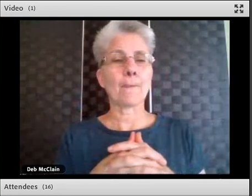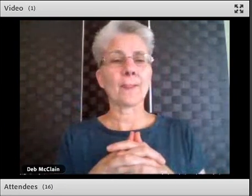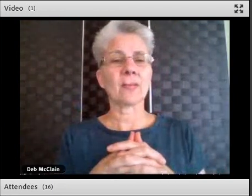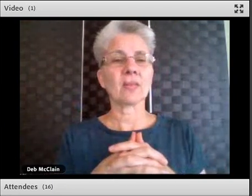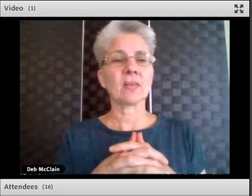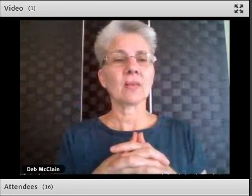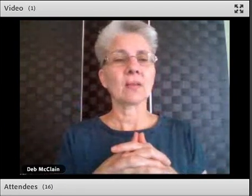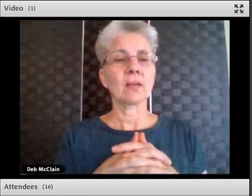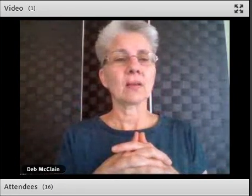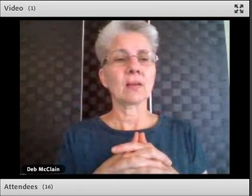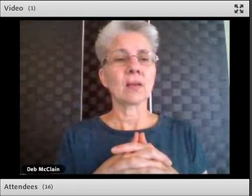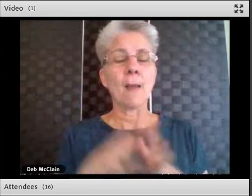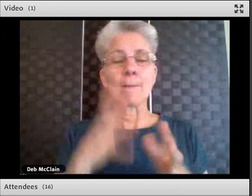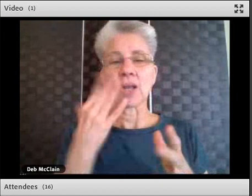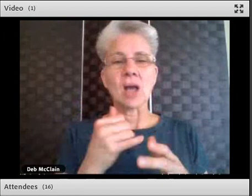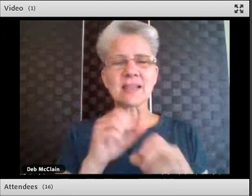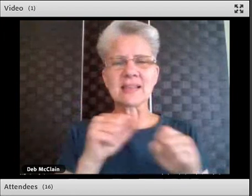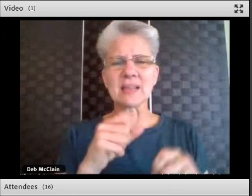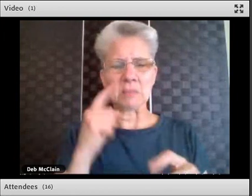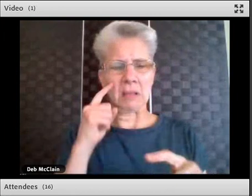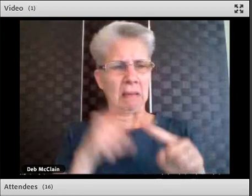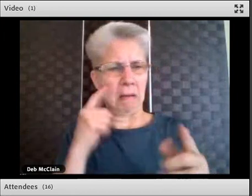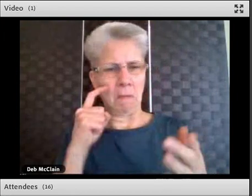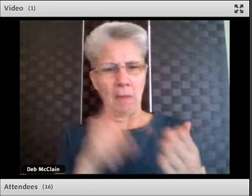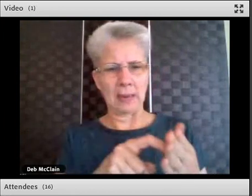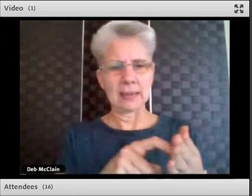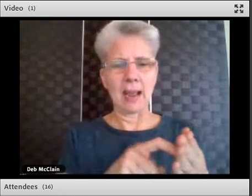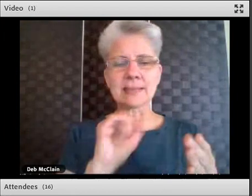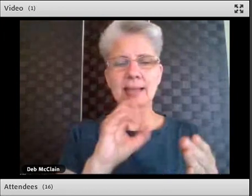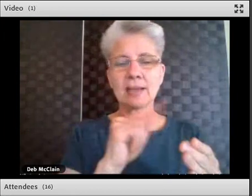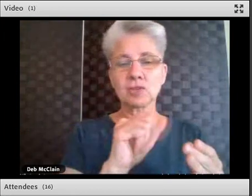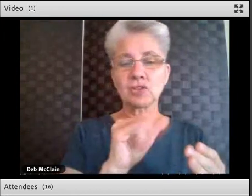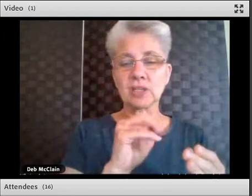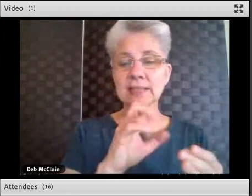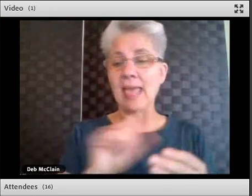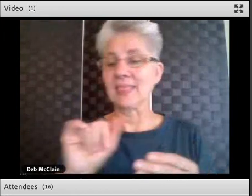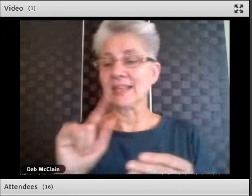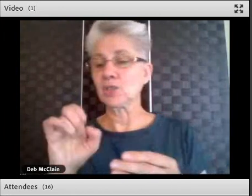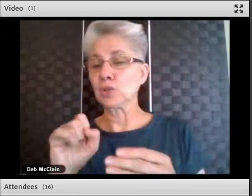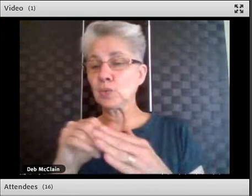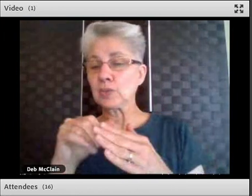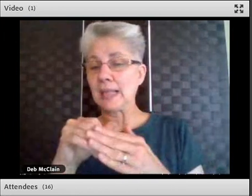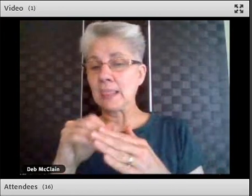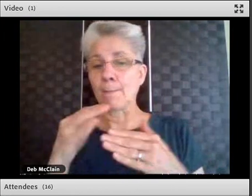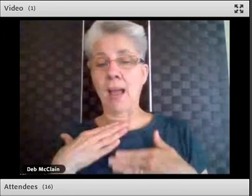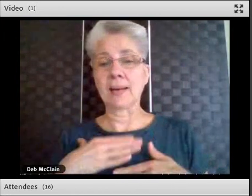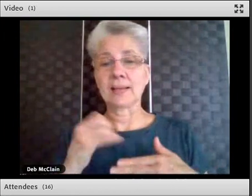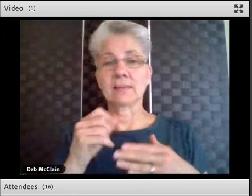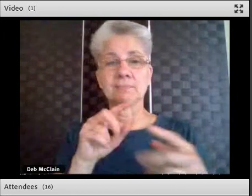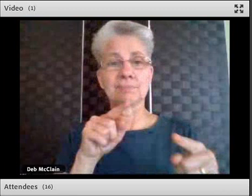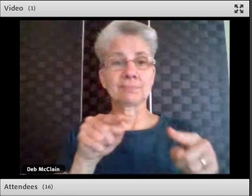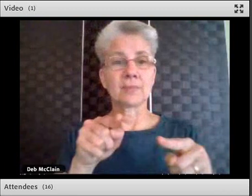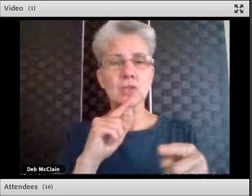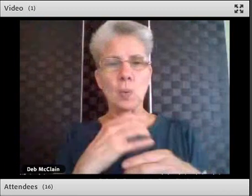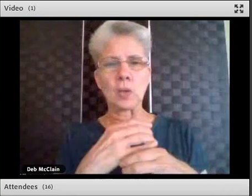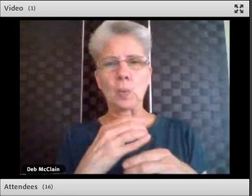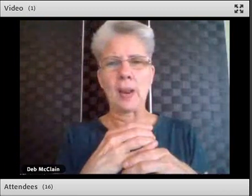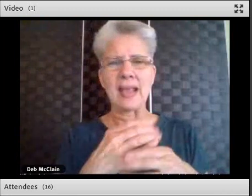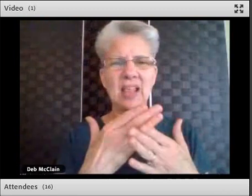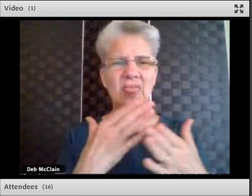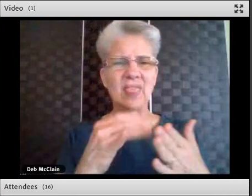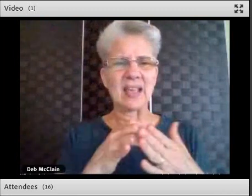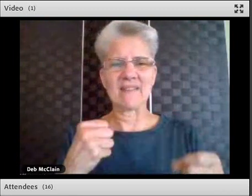because the immune system cannot differentiate between the antigens and the tissues and cells in the body. So it creates